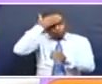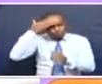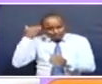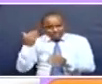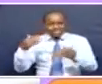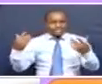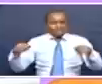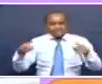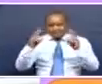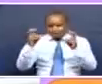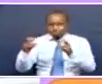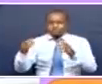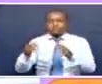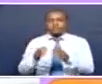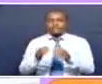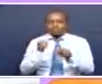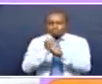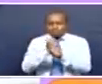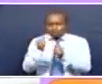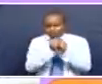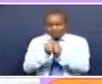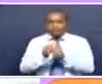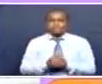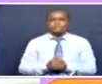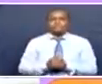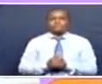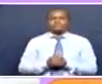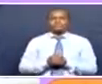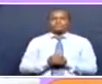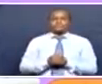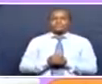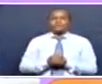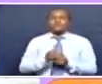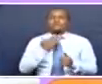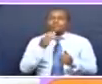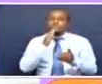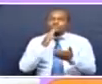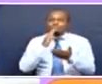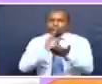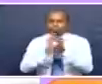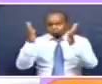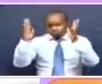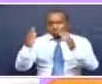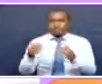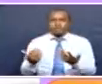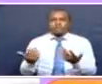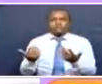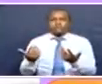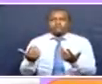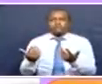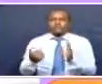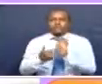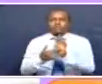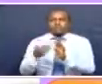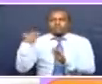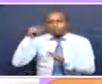forge forward. And I want to commend Governor Kidero and a few other governors, like the former governor of Kiambu, Kabogo,